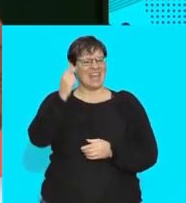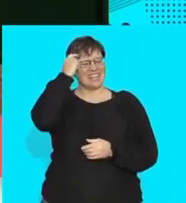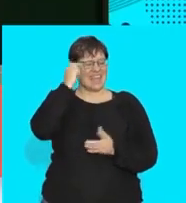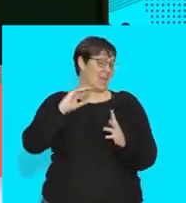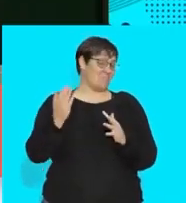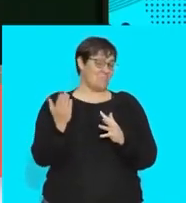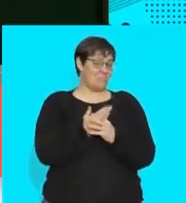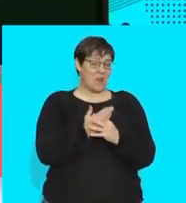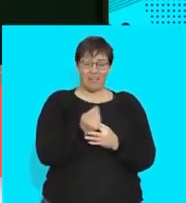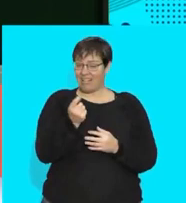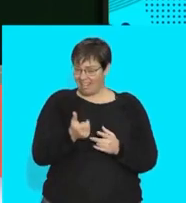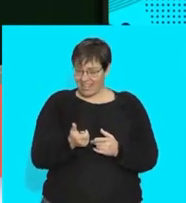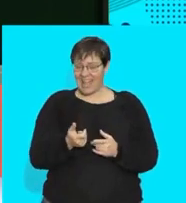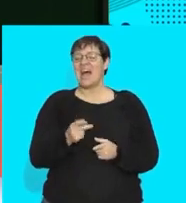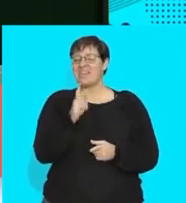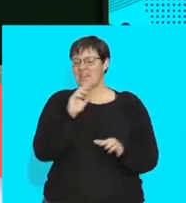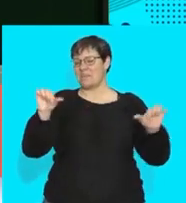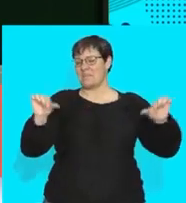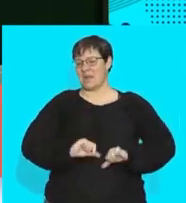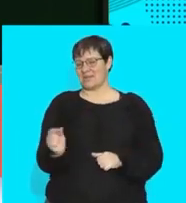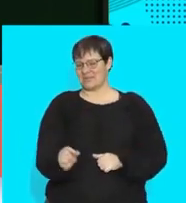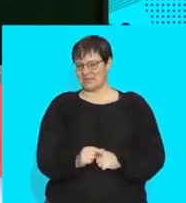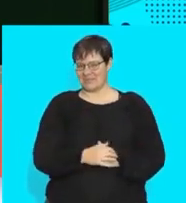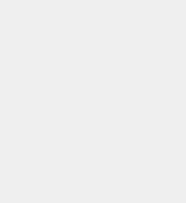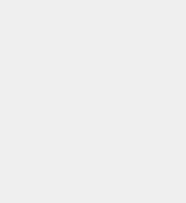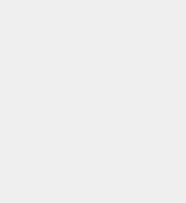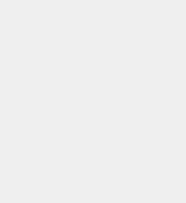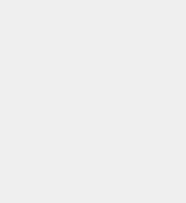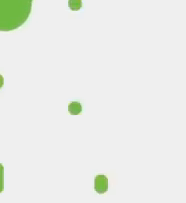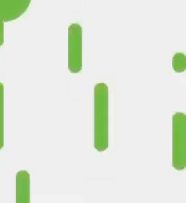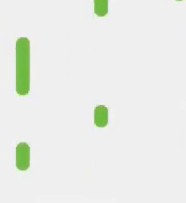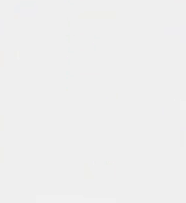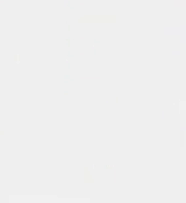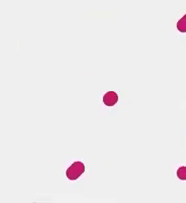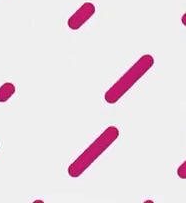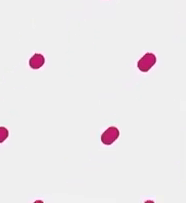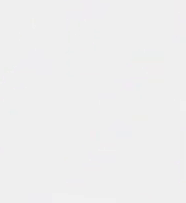I think we just need a little bit of a break, and we're going to be right back.